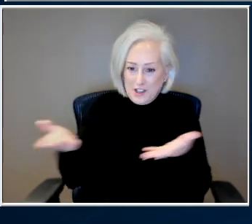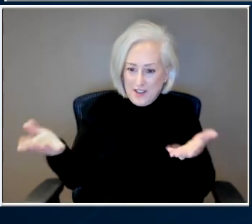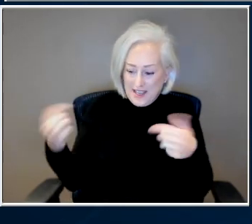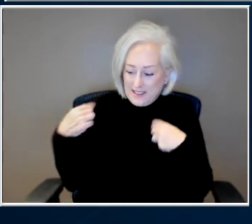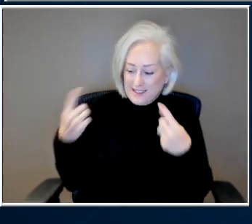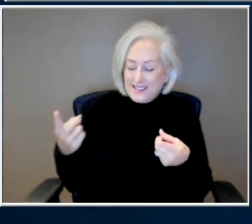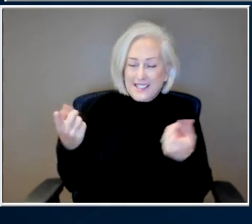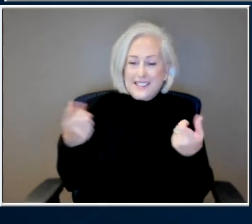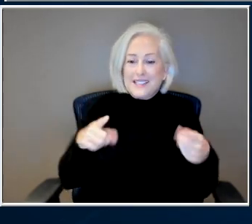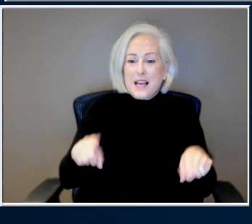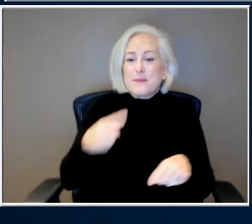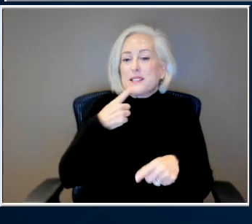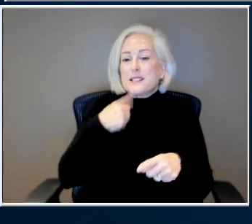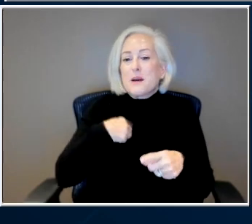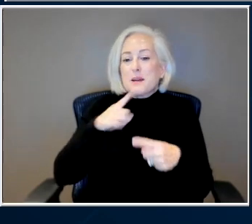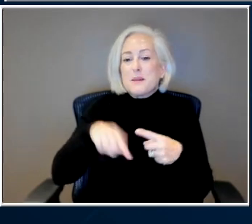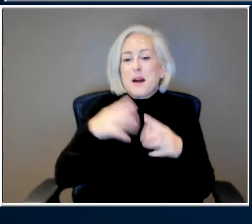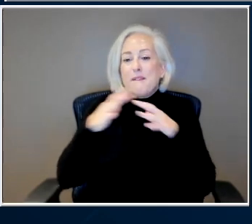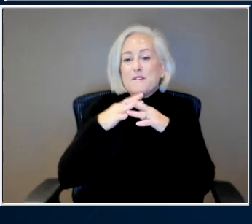about the football.